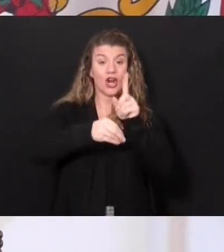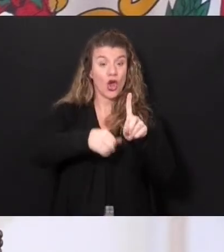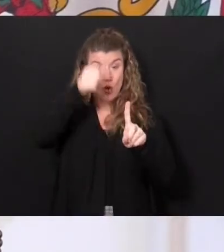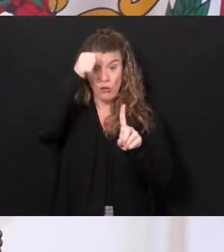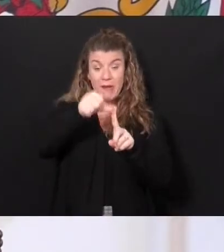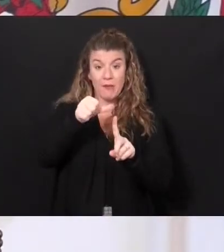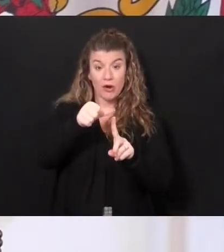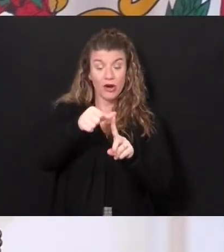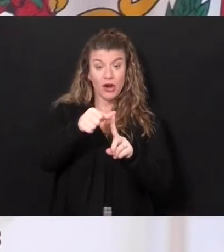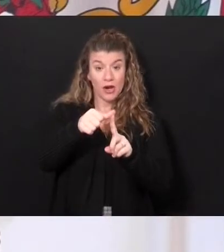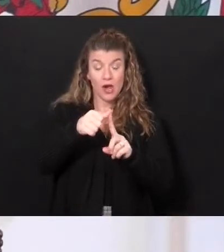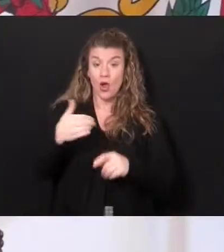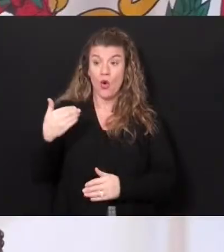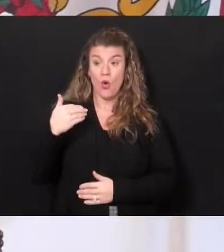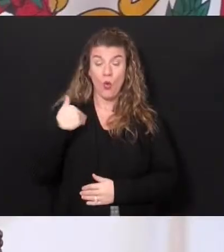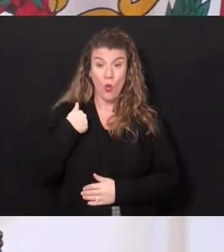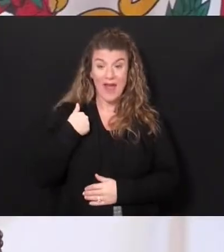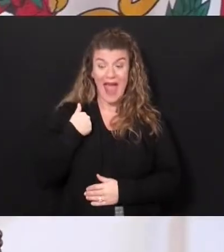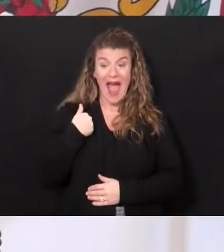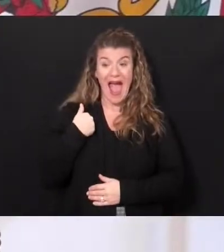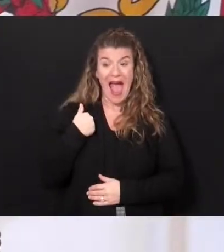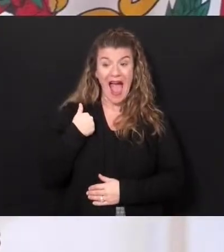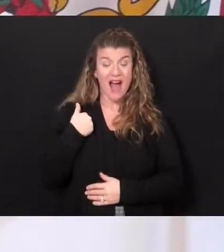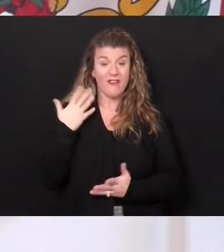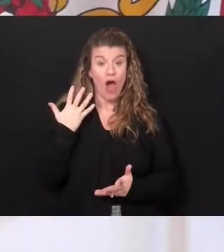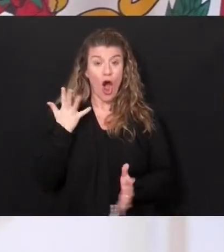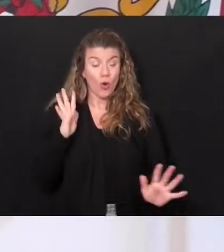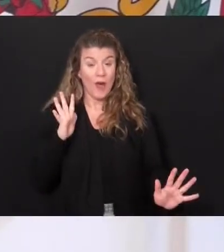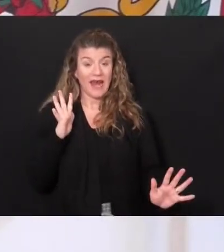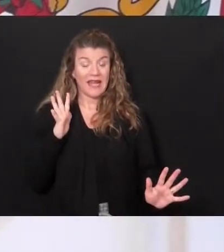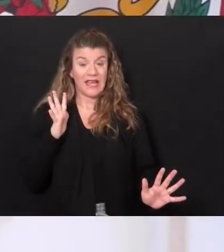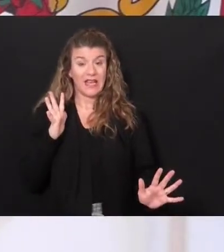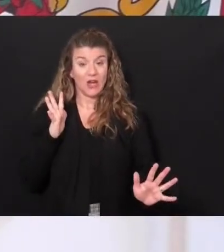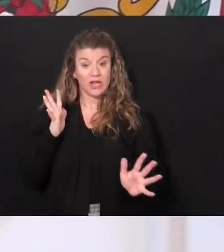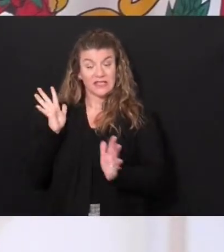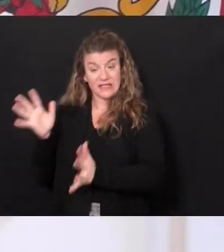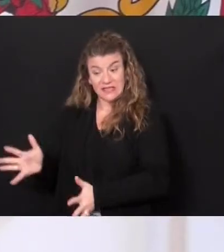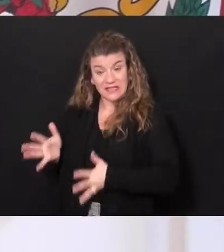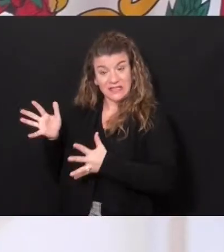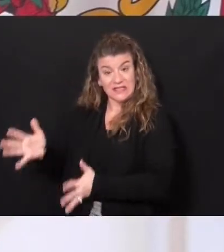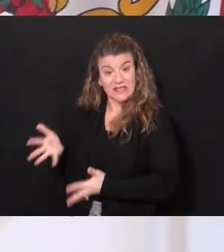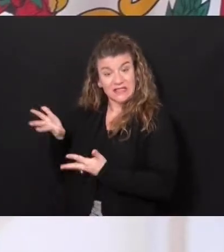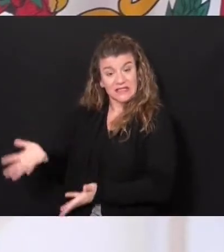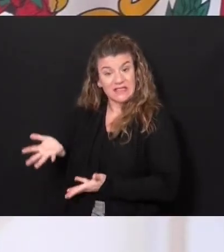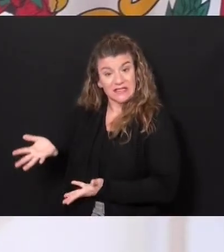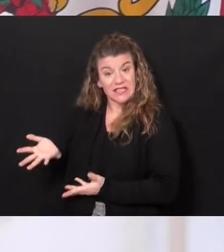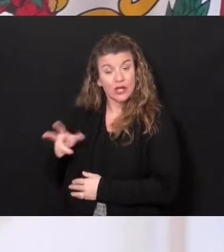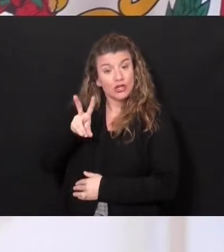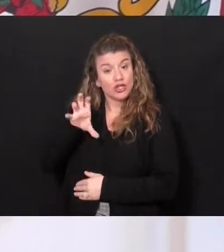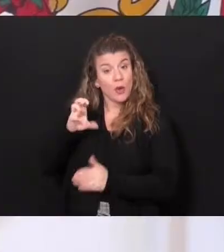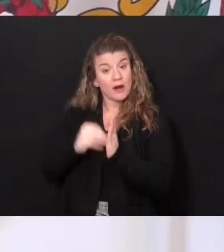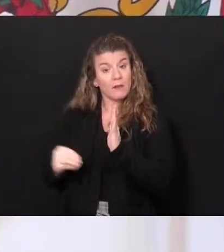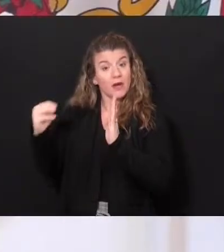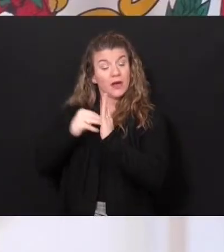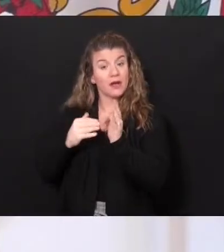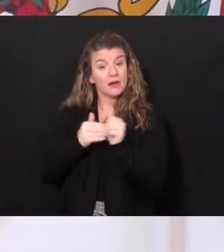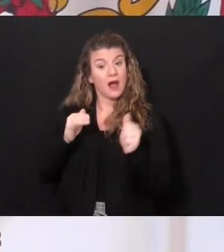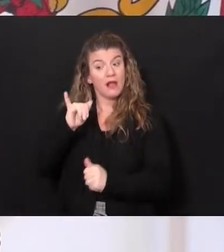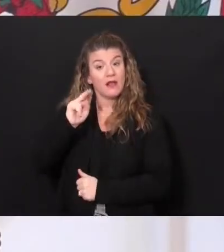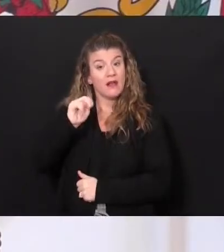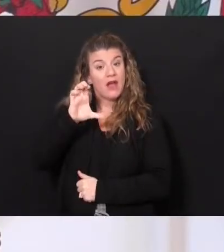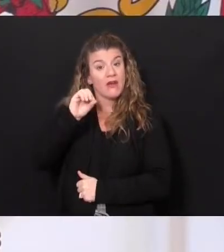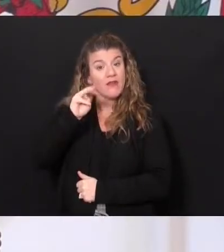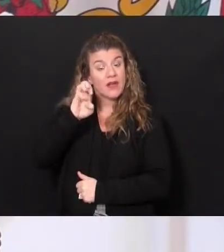remember that we have sitting in the wings back behind us $200 million of income tax collections that